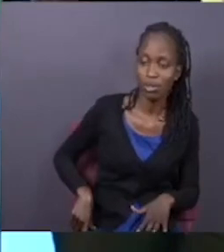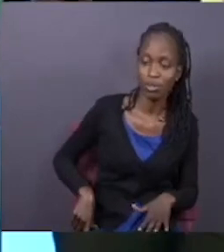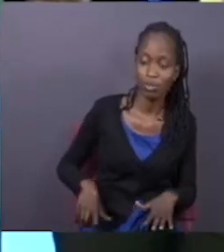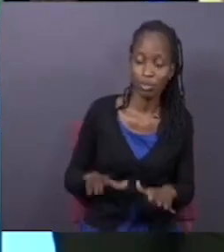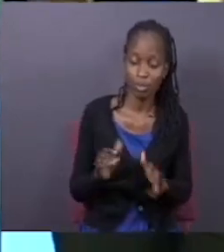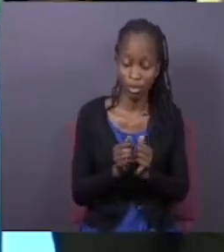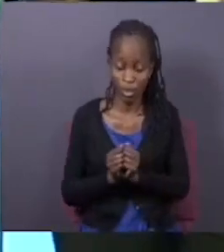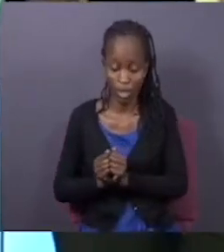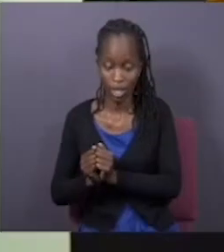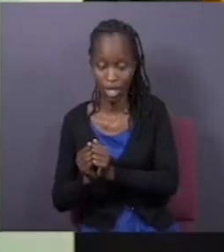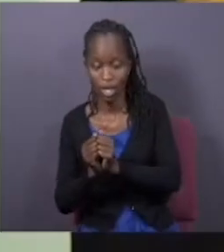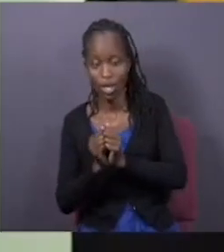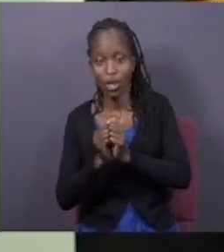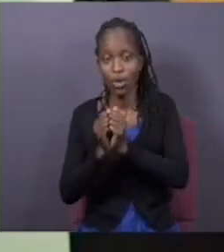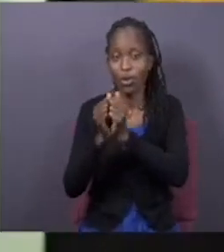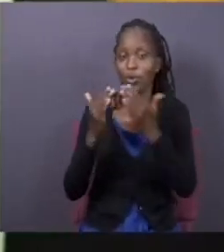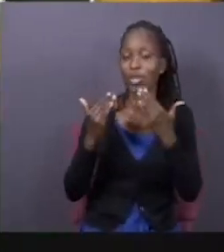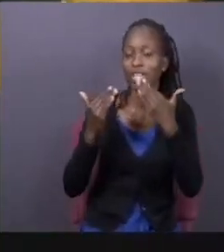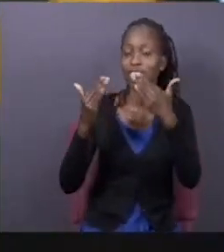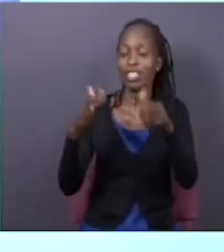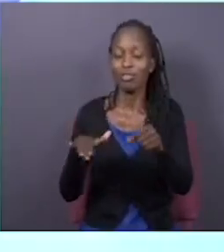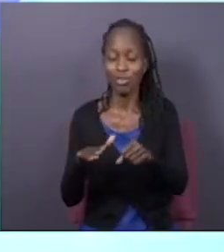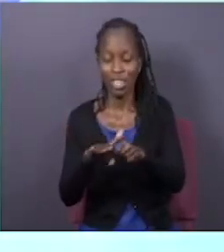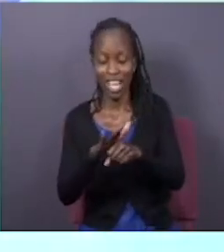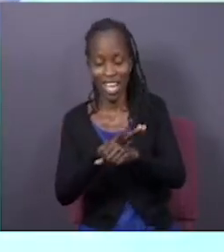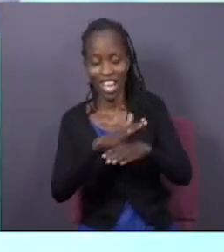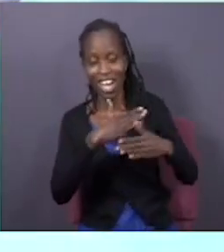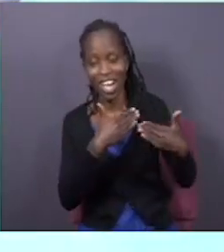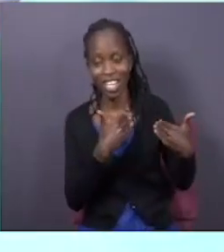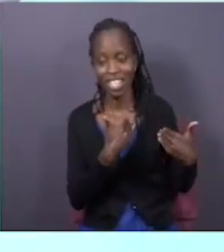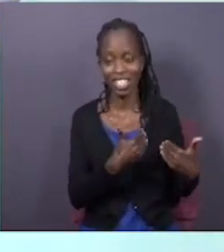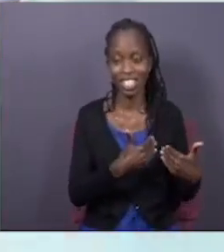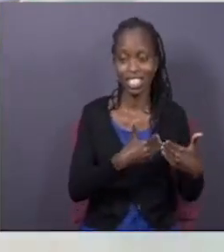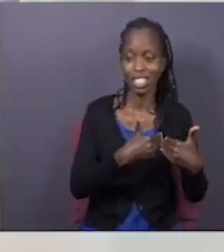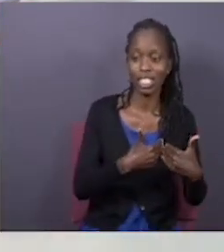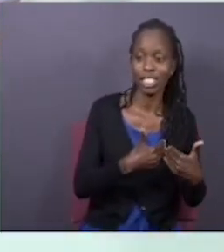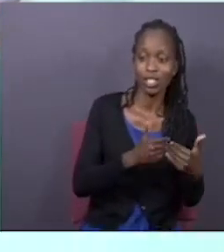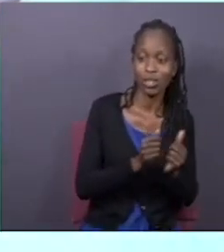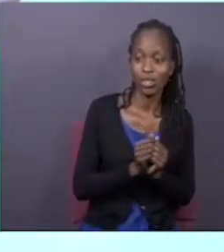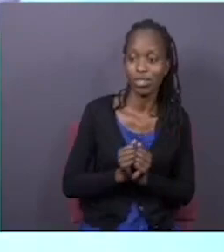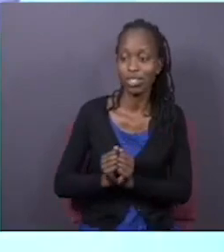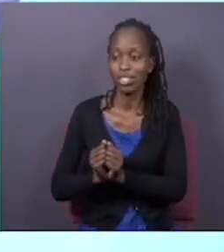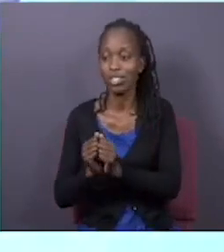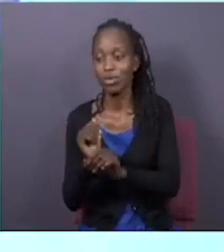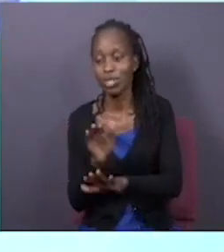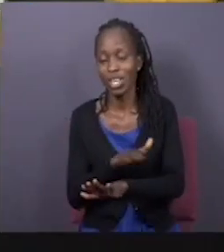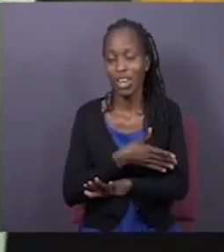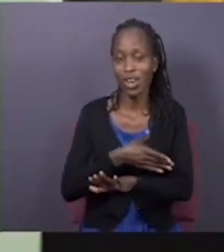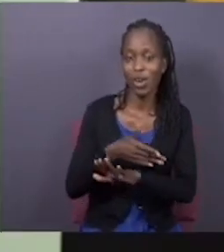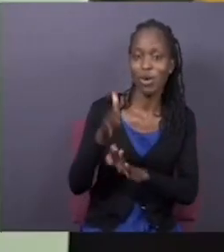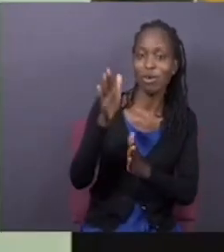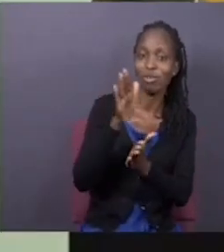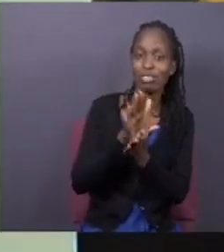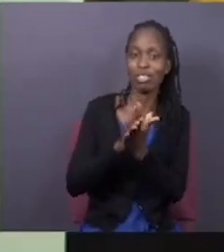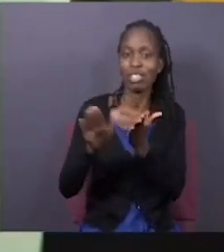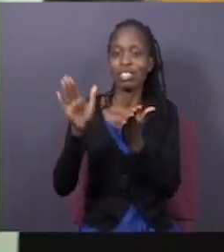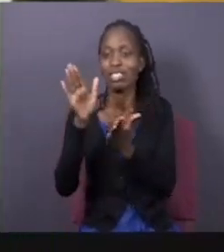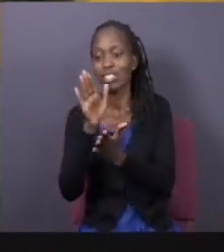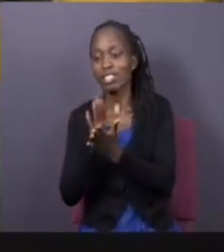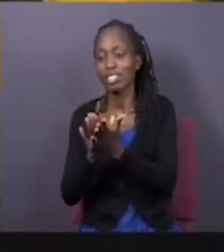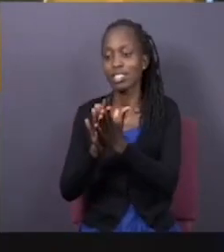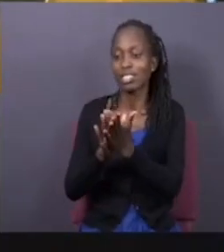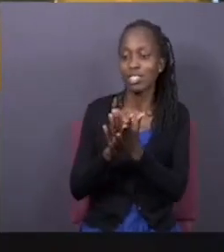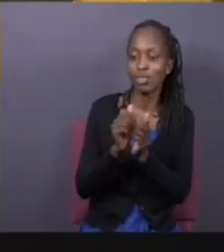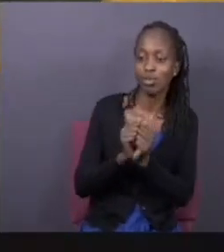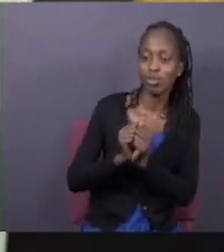With a grateful heart, with a grateful heart, oh, with a song of praise,